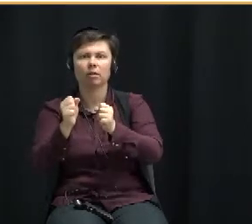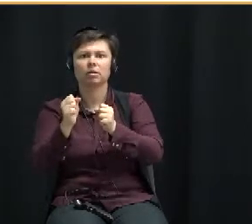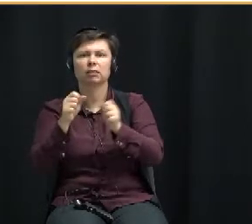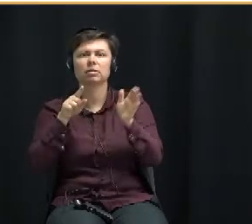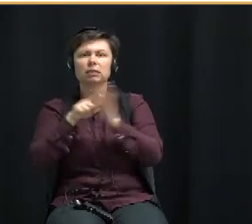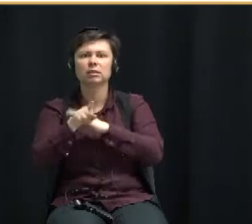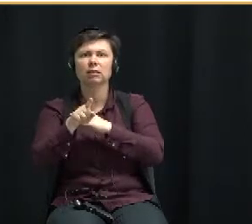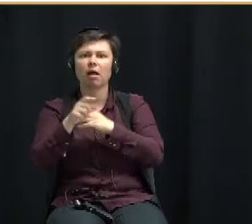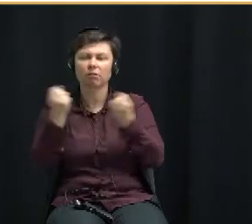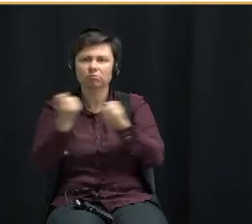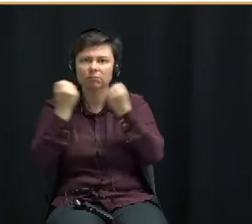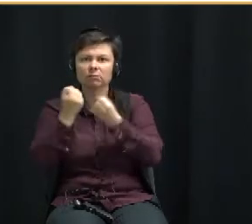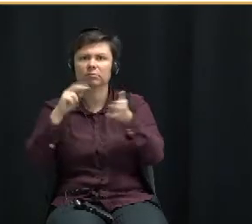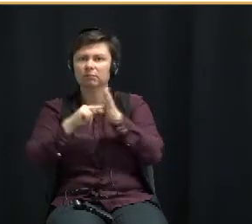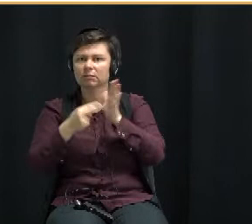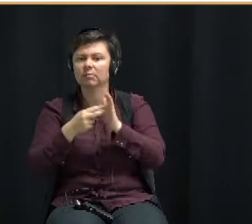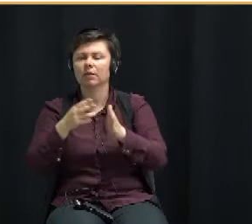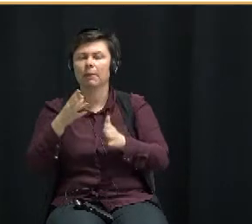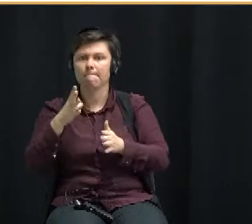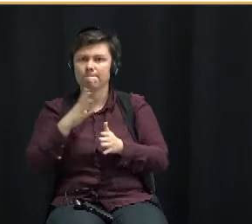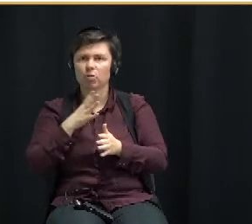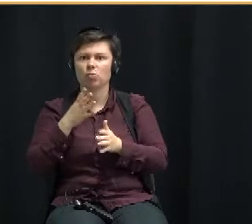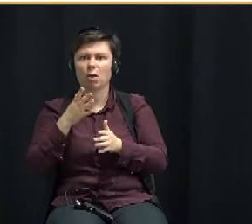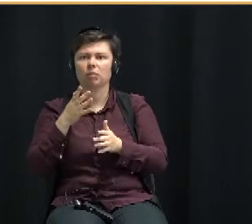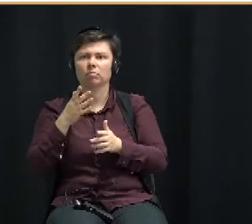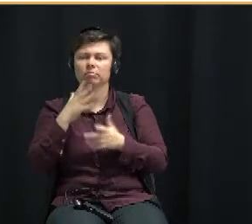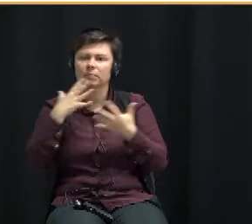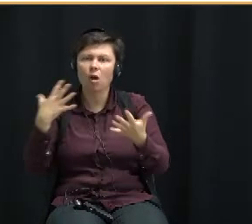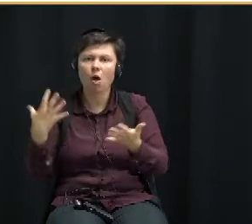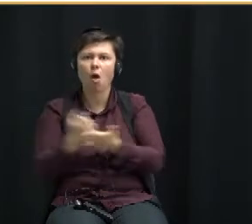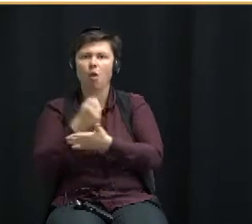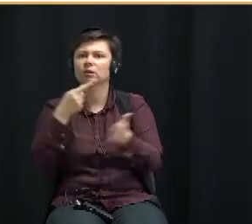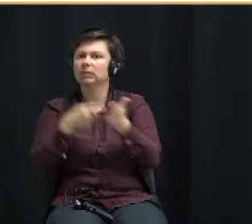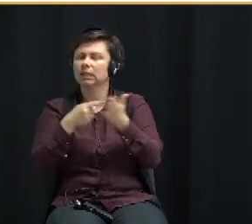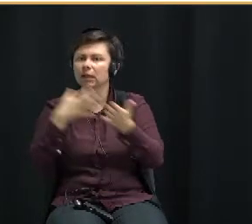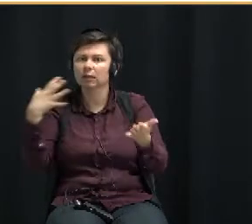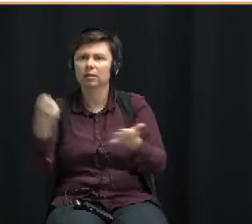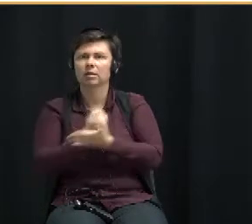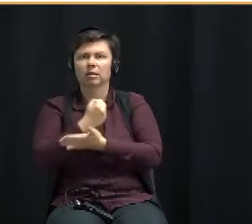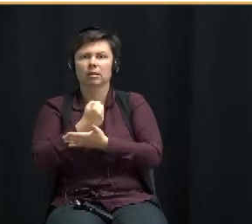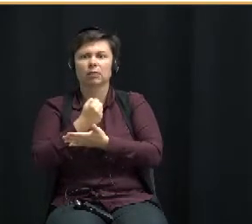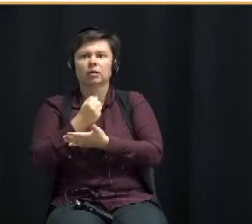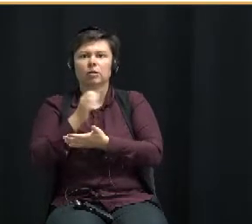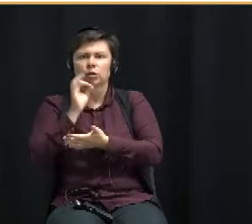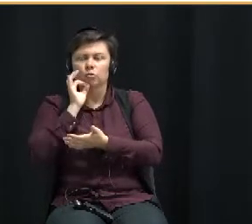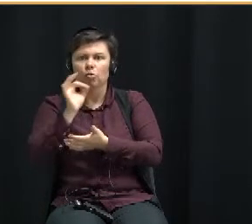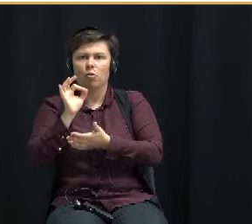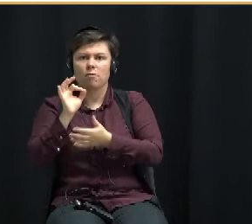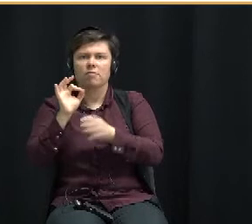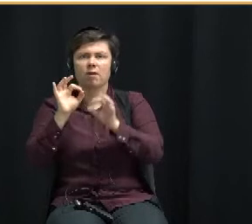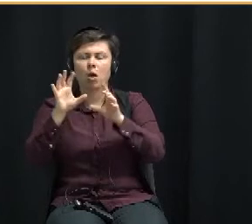obtain a more inclusive society where everyone can participate on